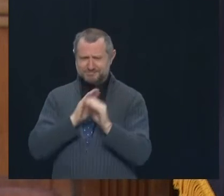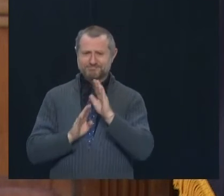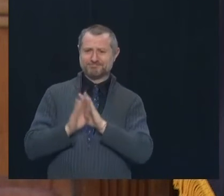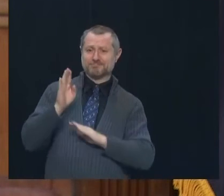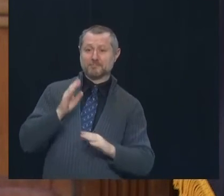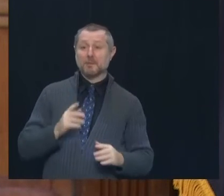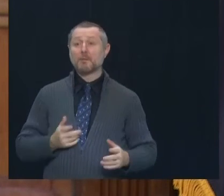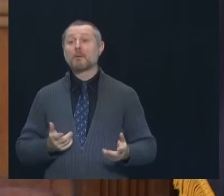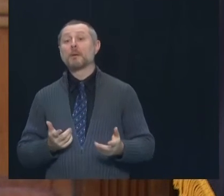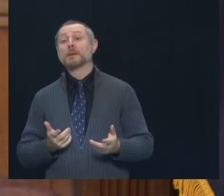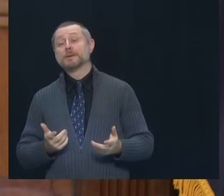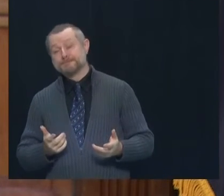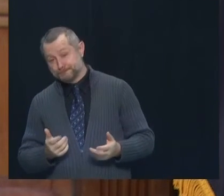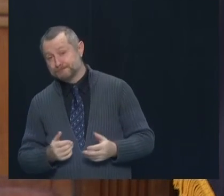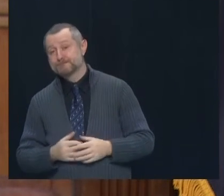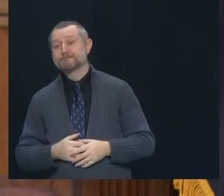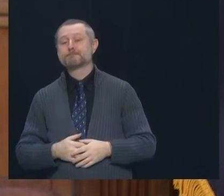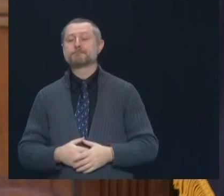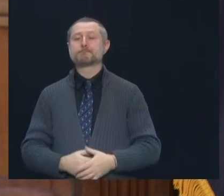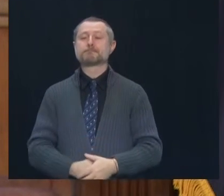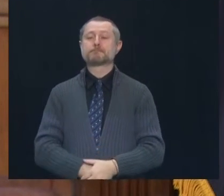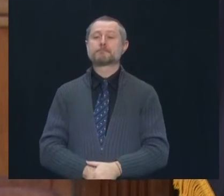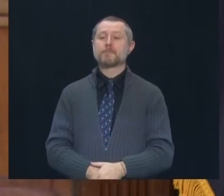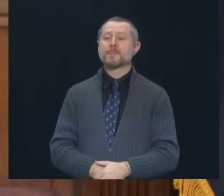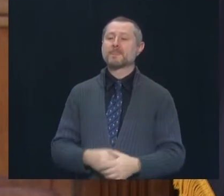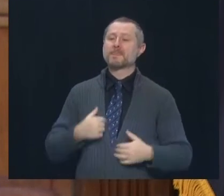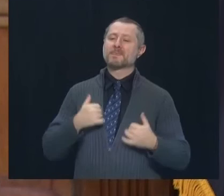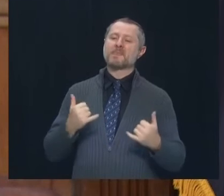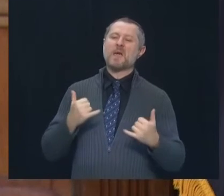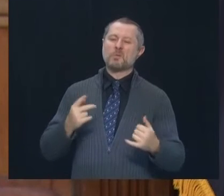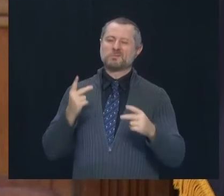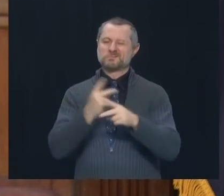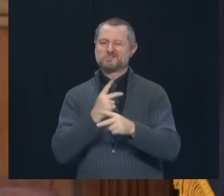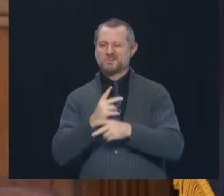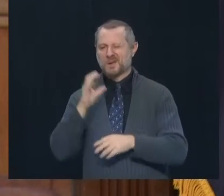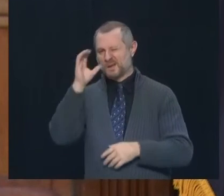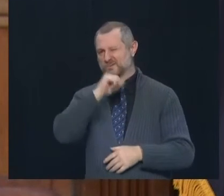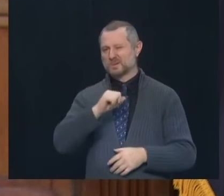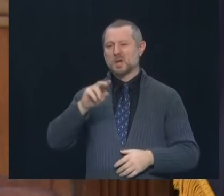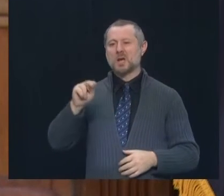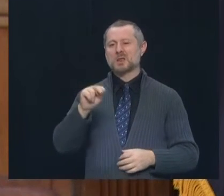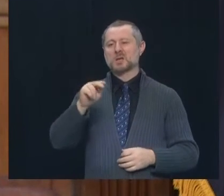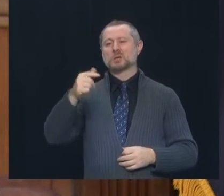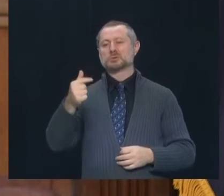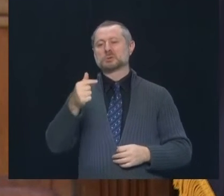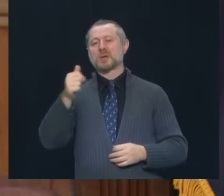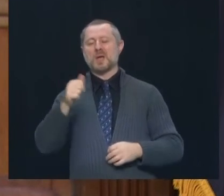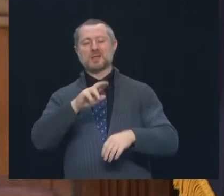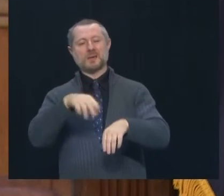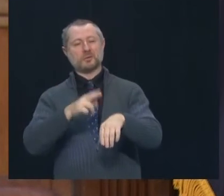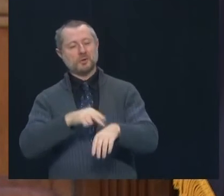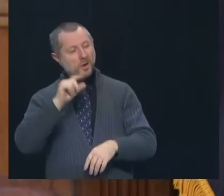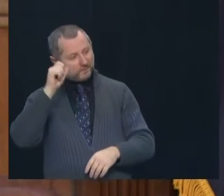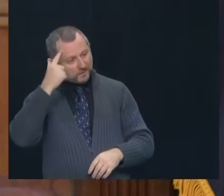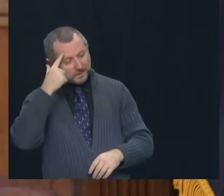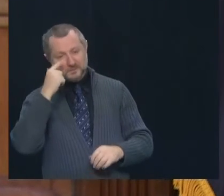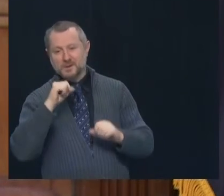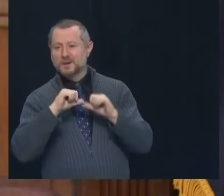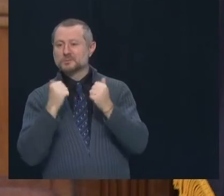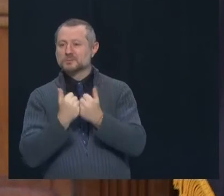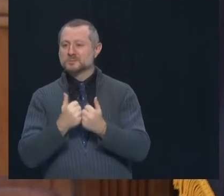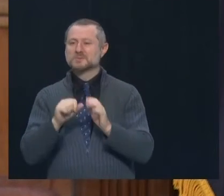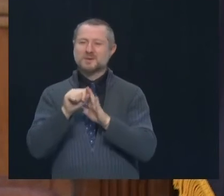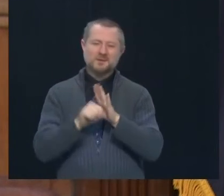do you need? We're doing an estimate for the NGA now, where we're doing state by state, but